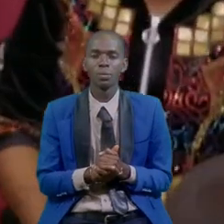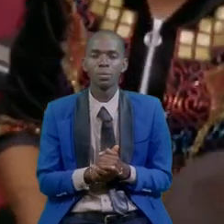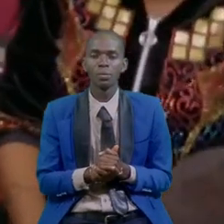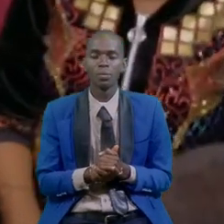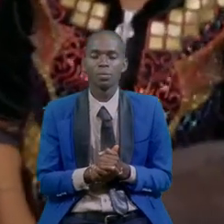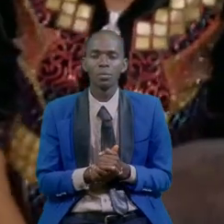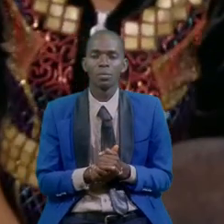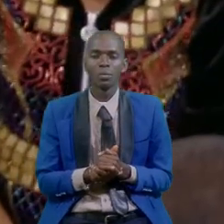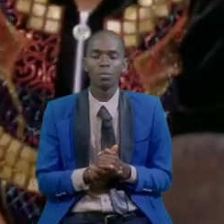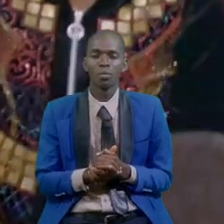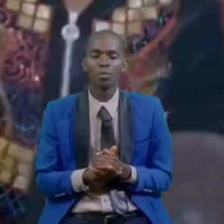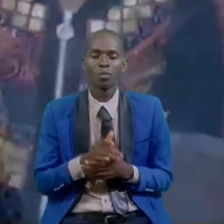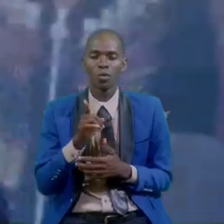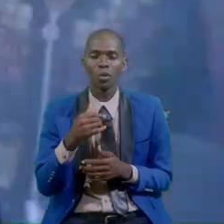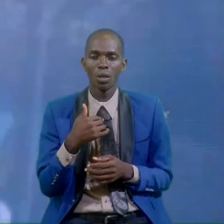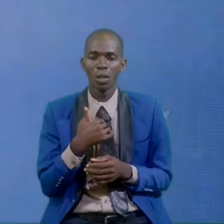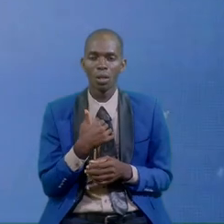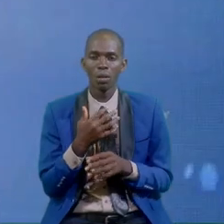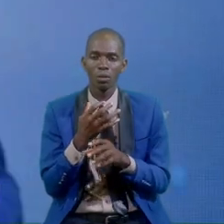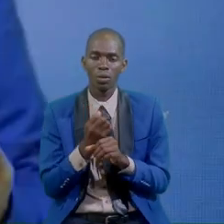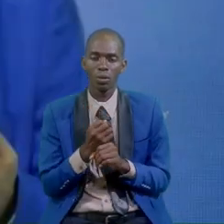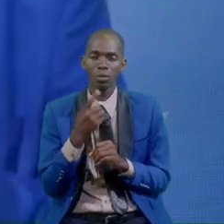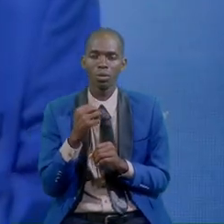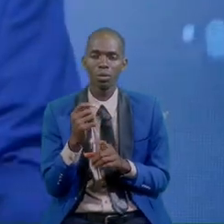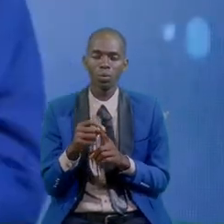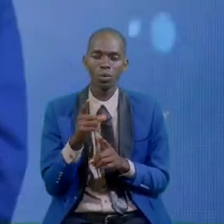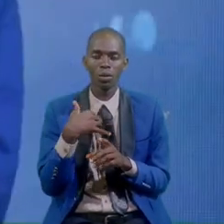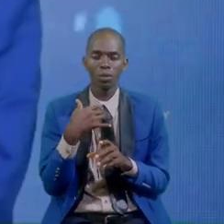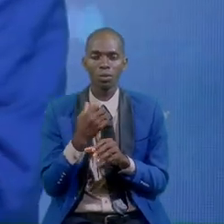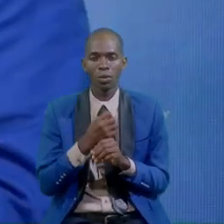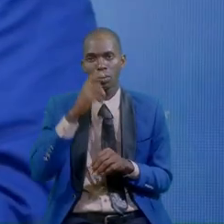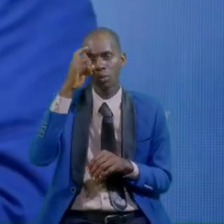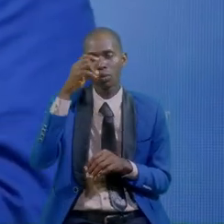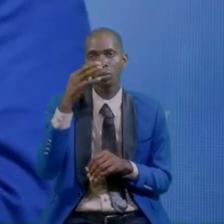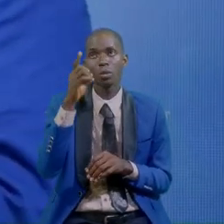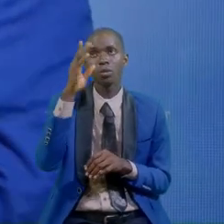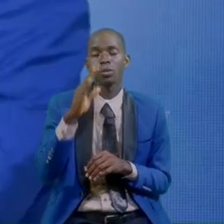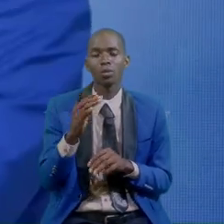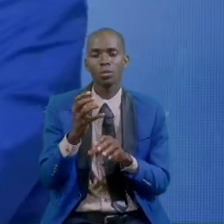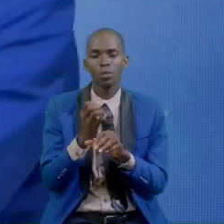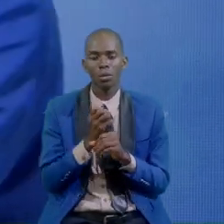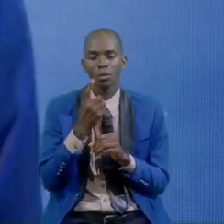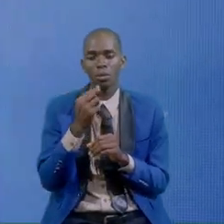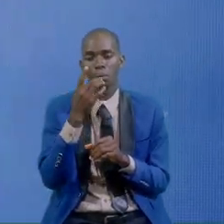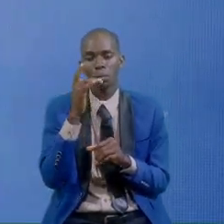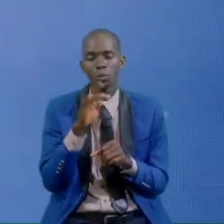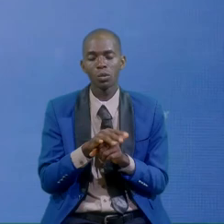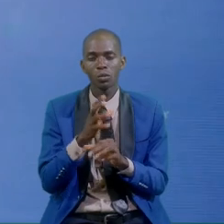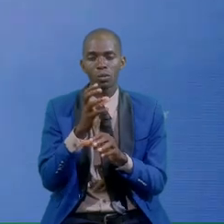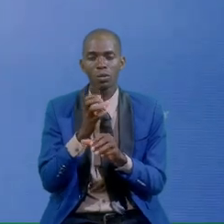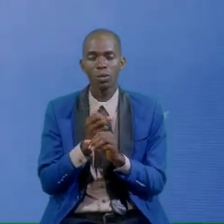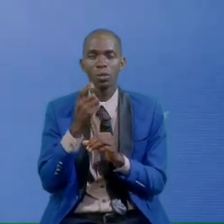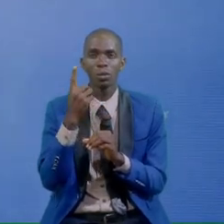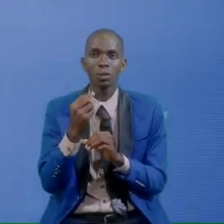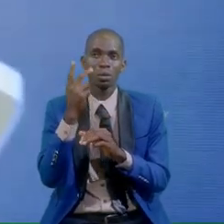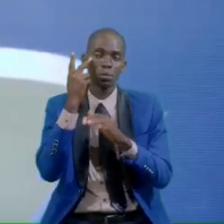You've got the word, you've got the wisdom of God, you've got the promise, you've got the prophecy, you've got